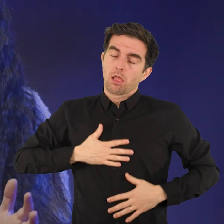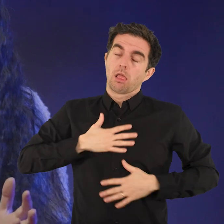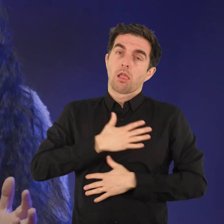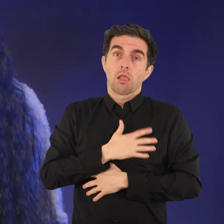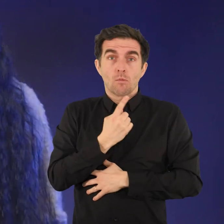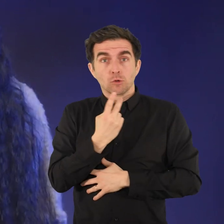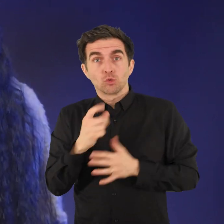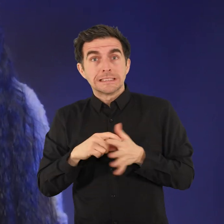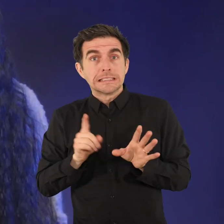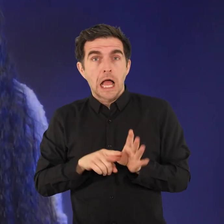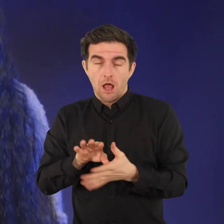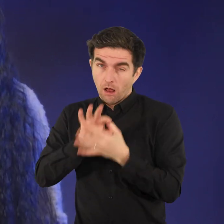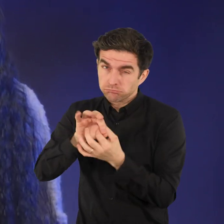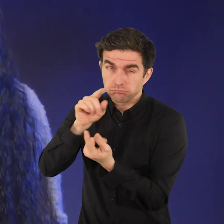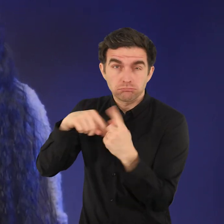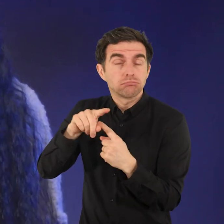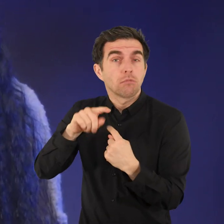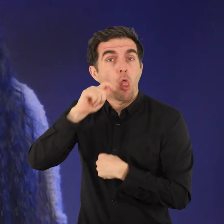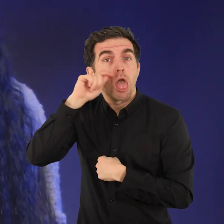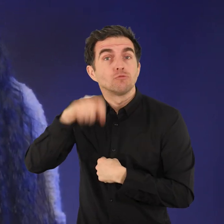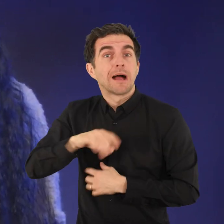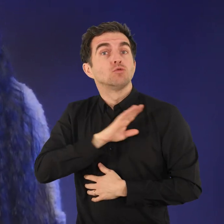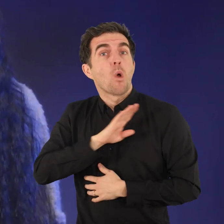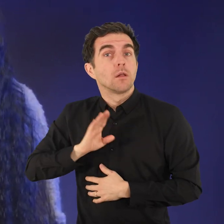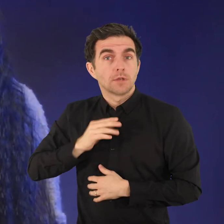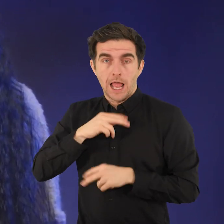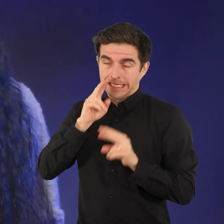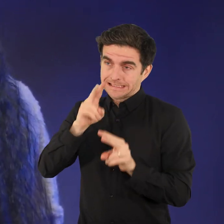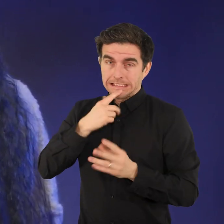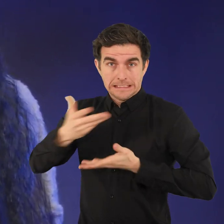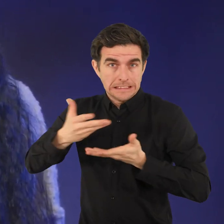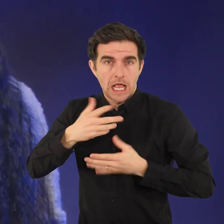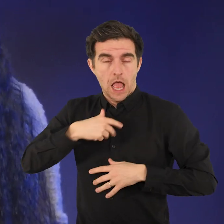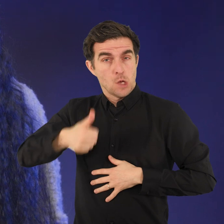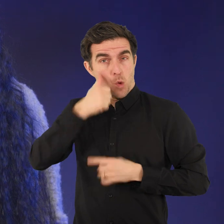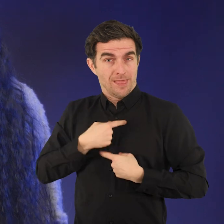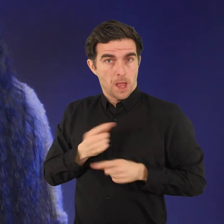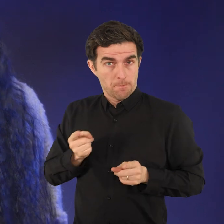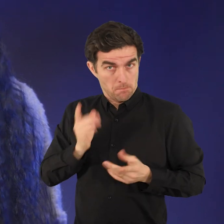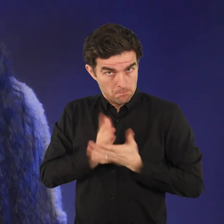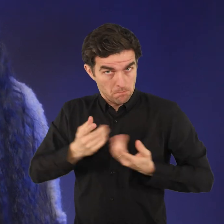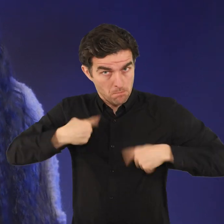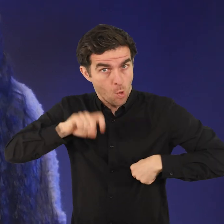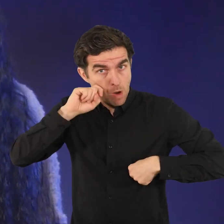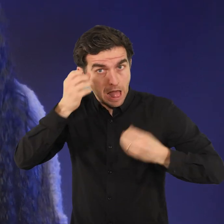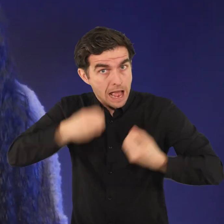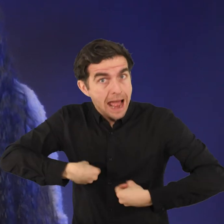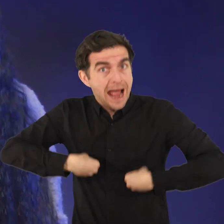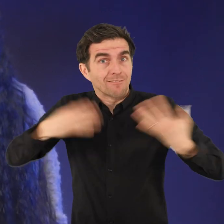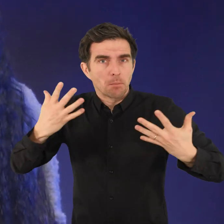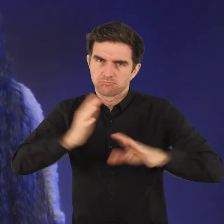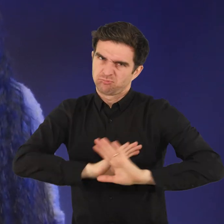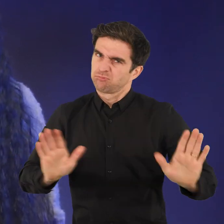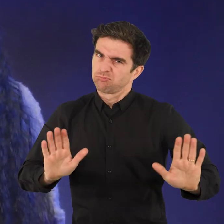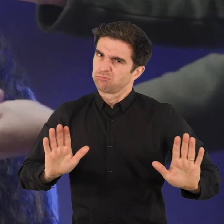over it. I work with Ukrainian soldiers. I see them, I spoke with them, I got to know them. There is no way we will